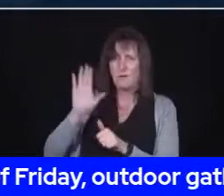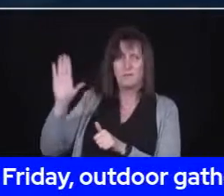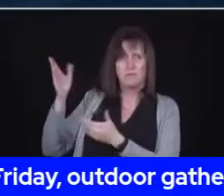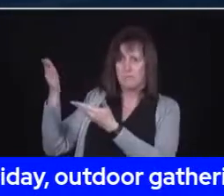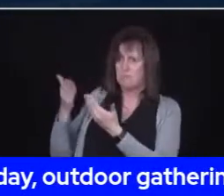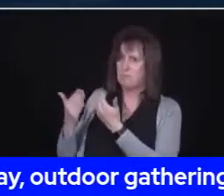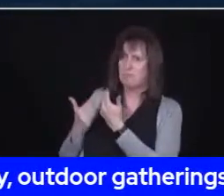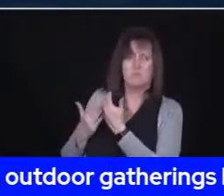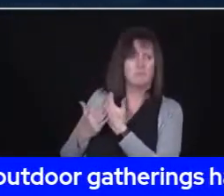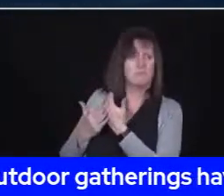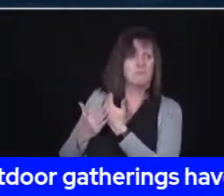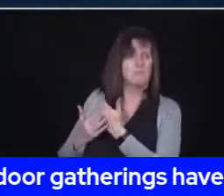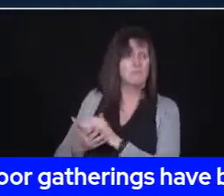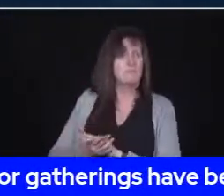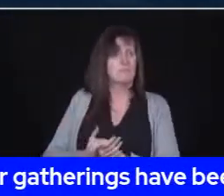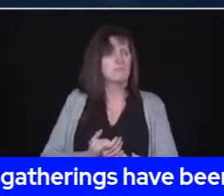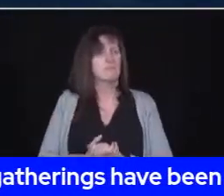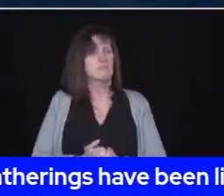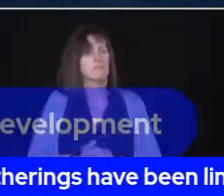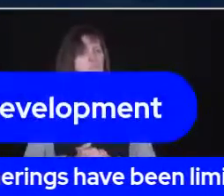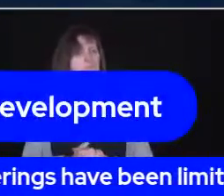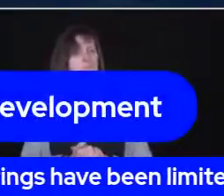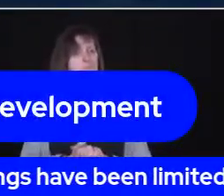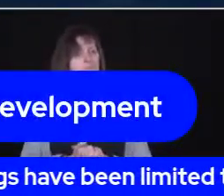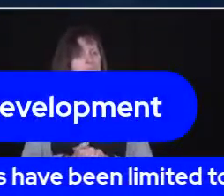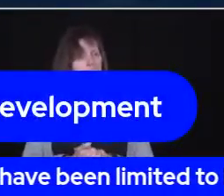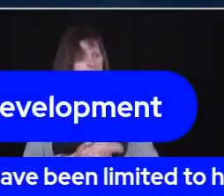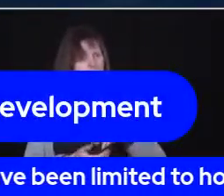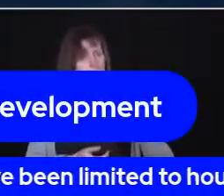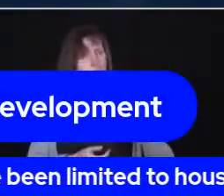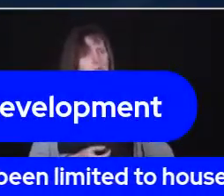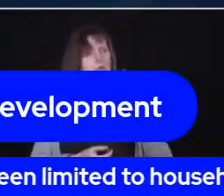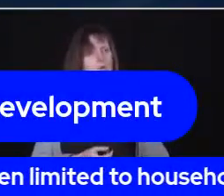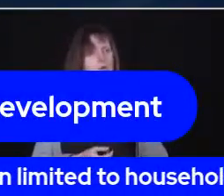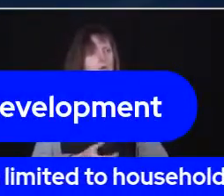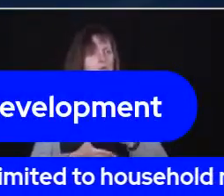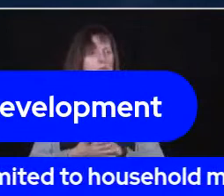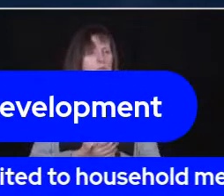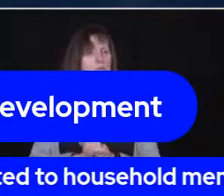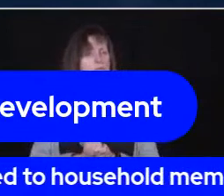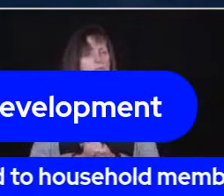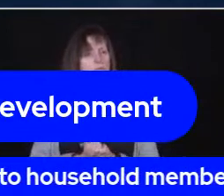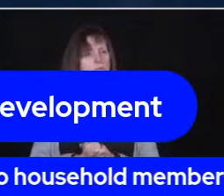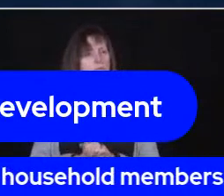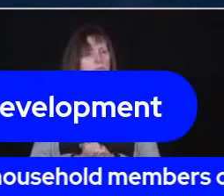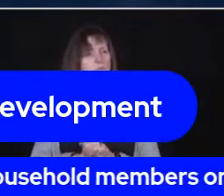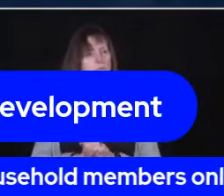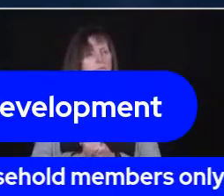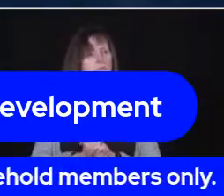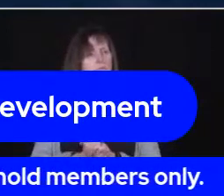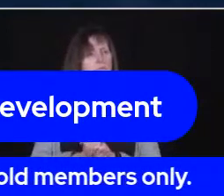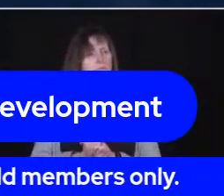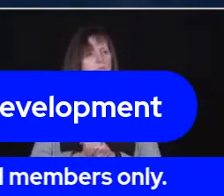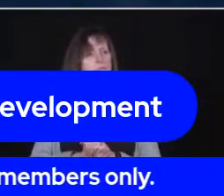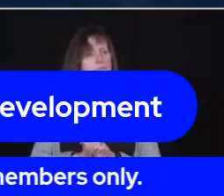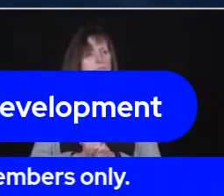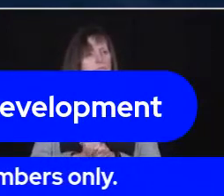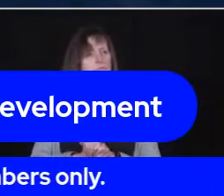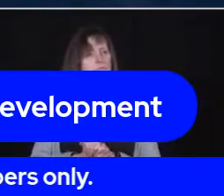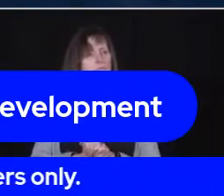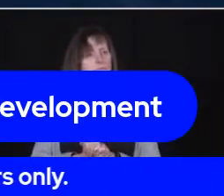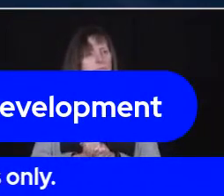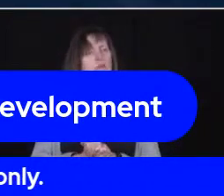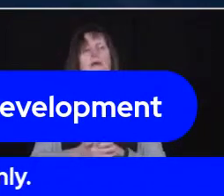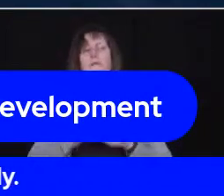Yeah, Rob, I just want to reiterate about the importance of health and safety for every single worker out there. We've spared no expense to